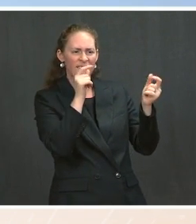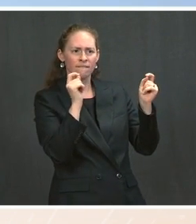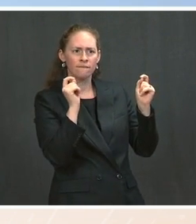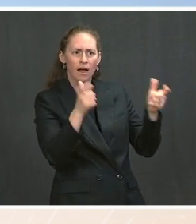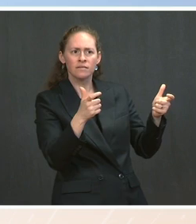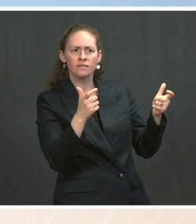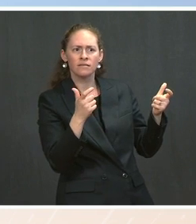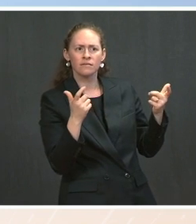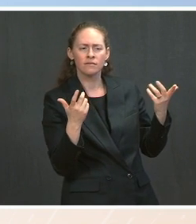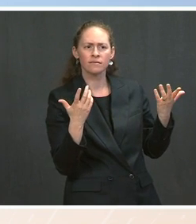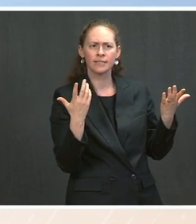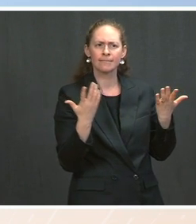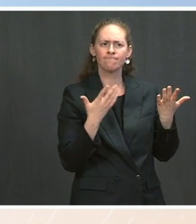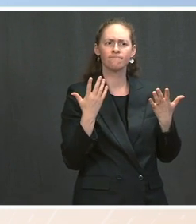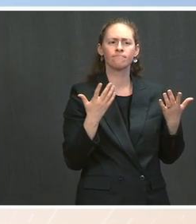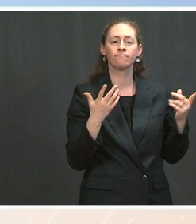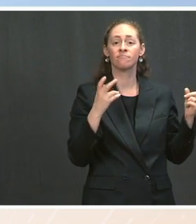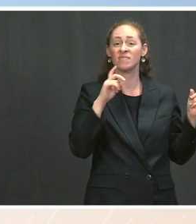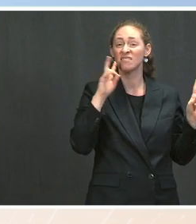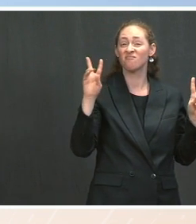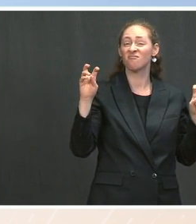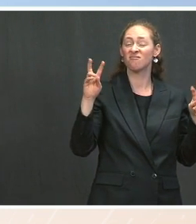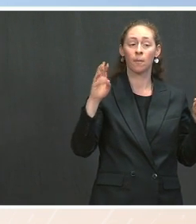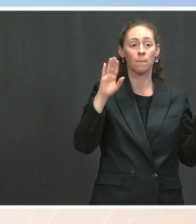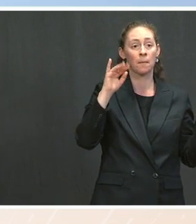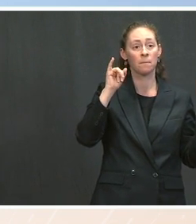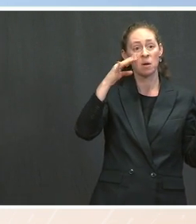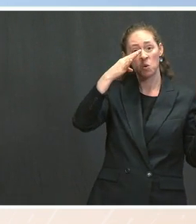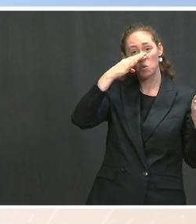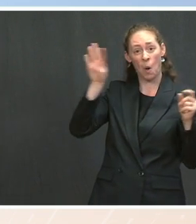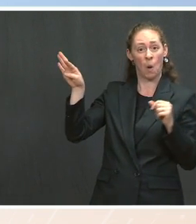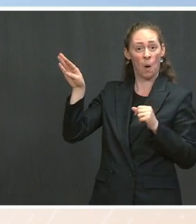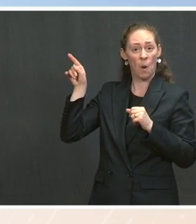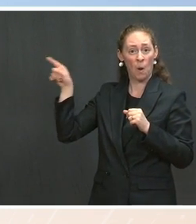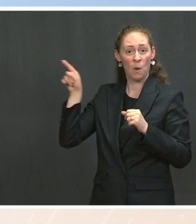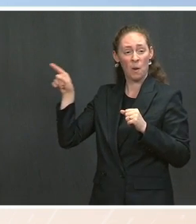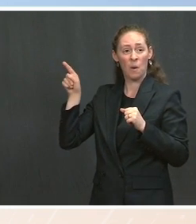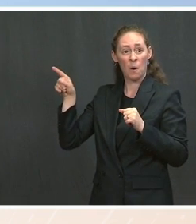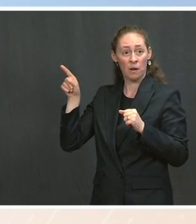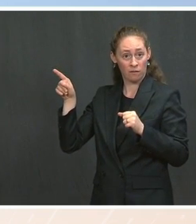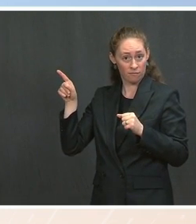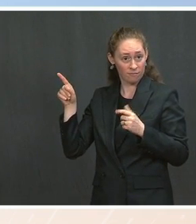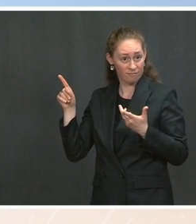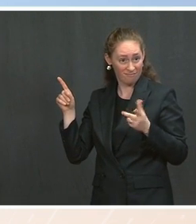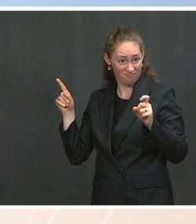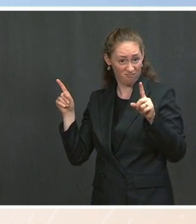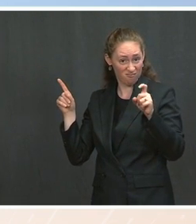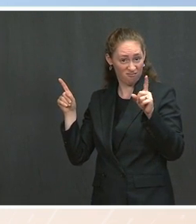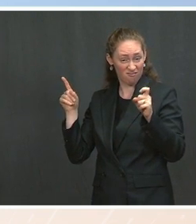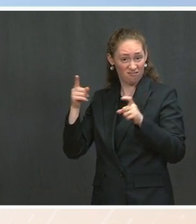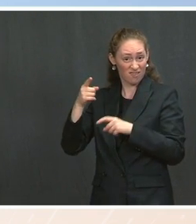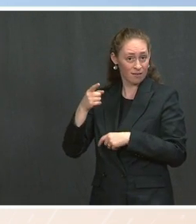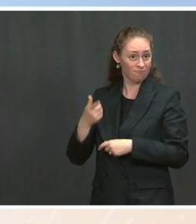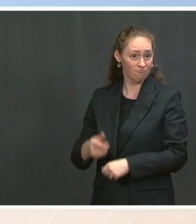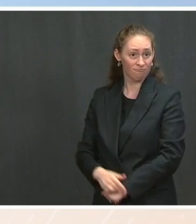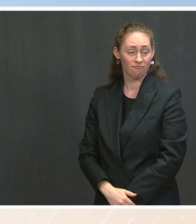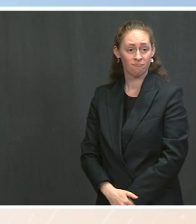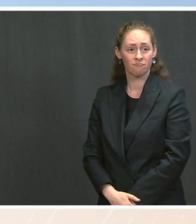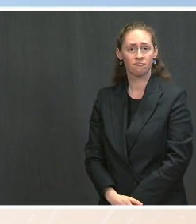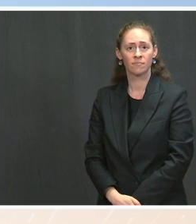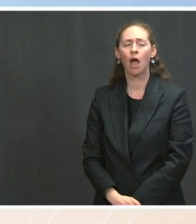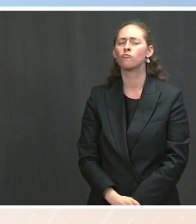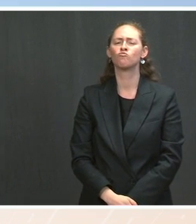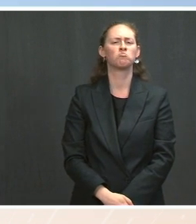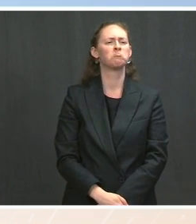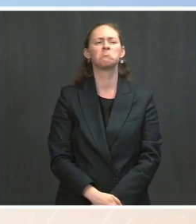was blowing him off, not listening to him, not doing what the president had asked him to do? No, and that is not a